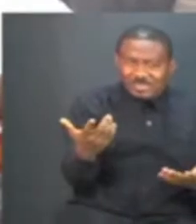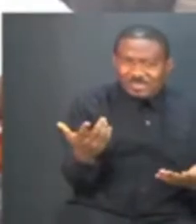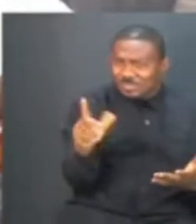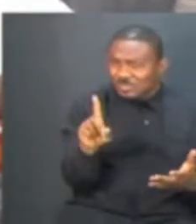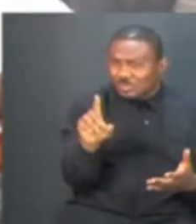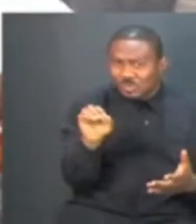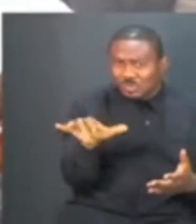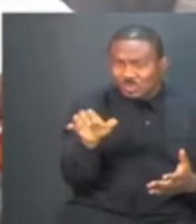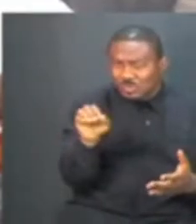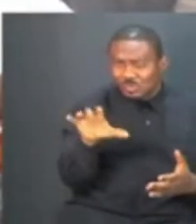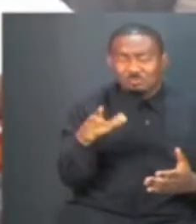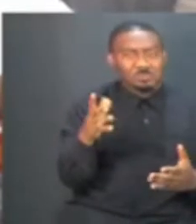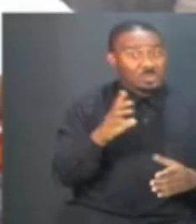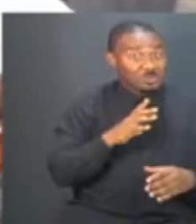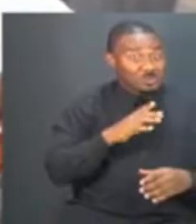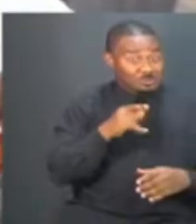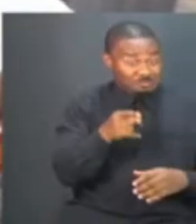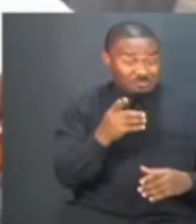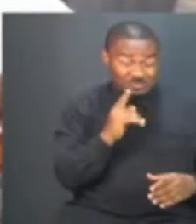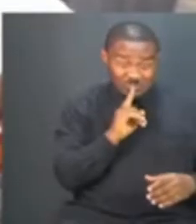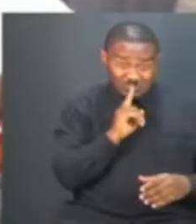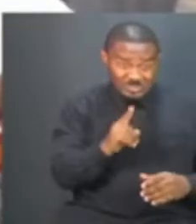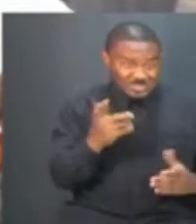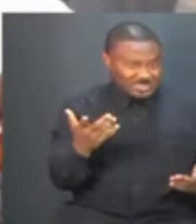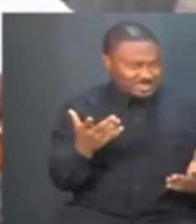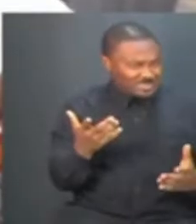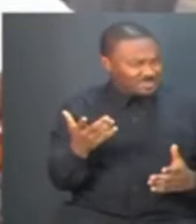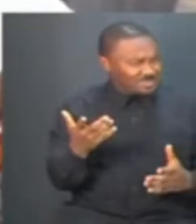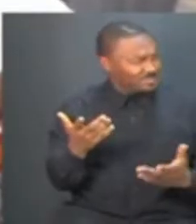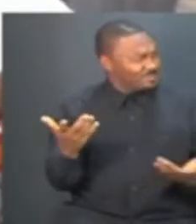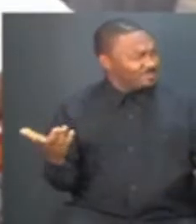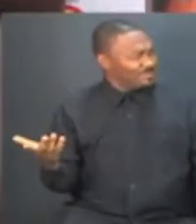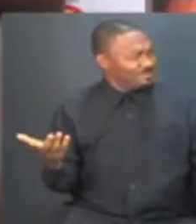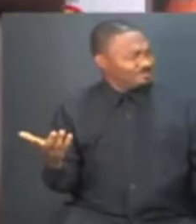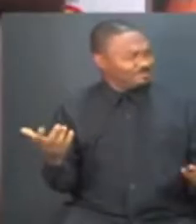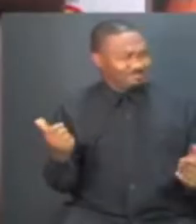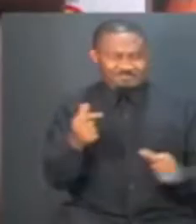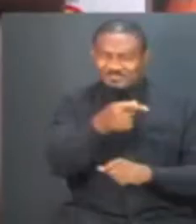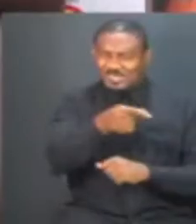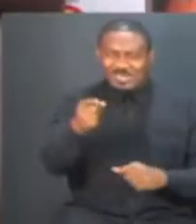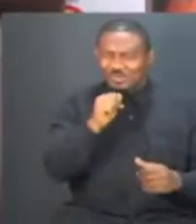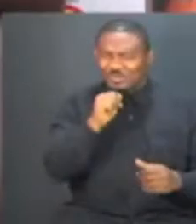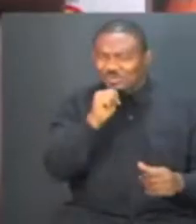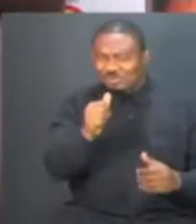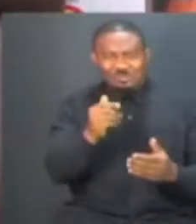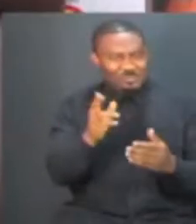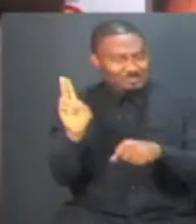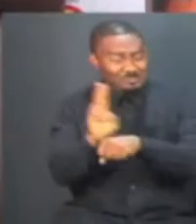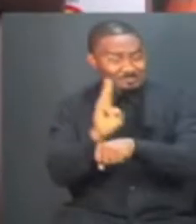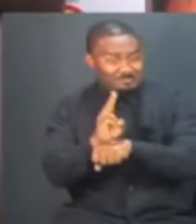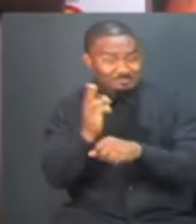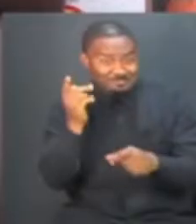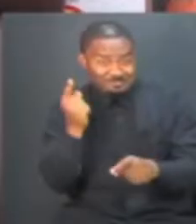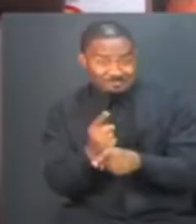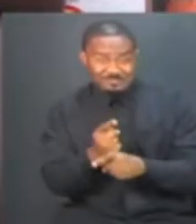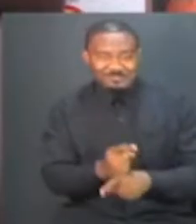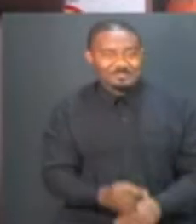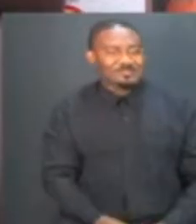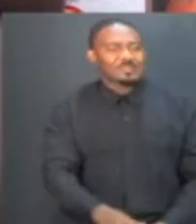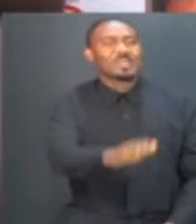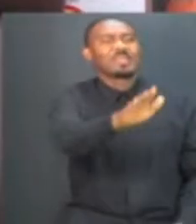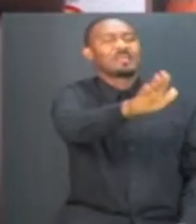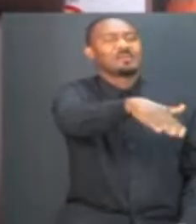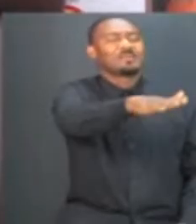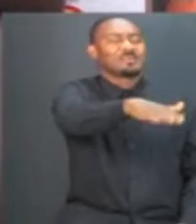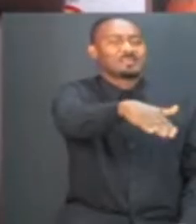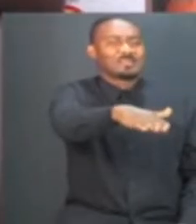Mr. Speaker, they are abusing the wearing of smoke. They are abusing it. They are not properly dressed. Don't forget that